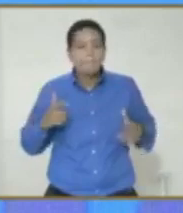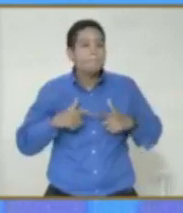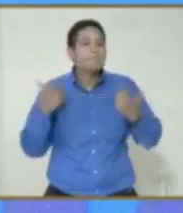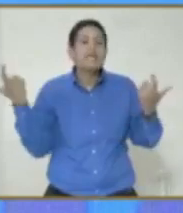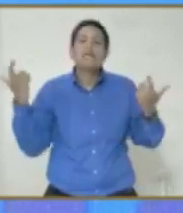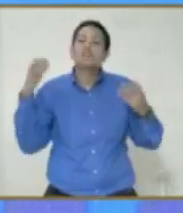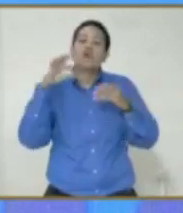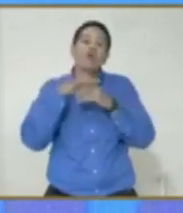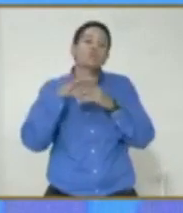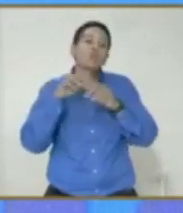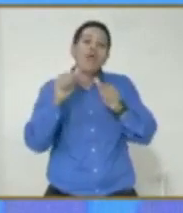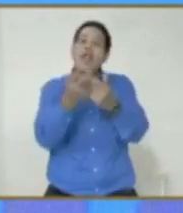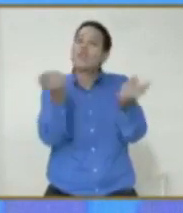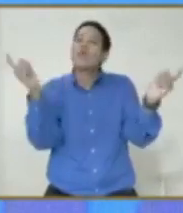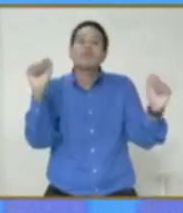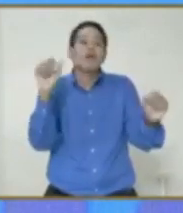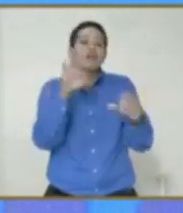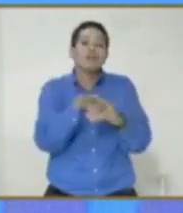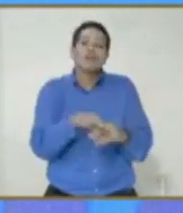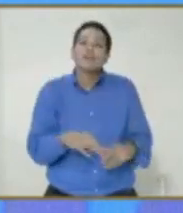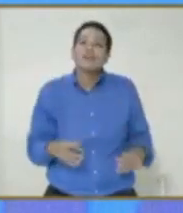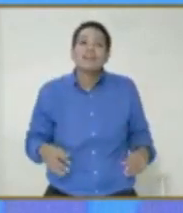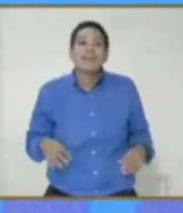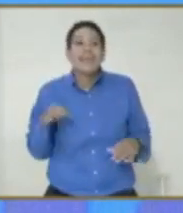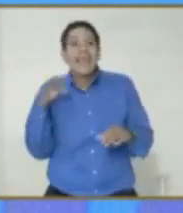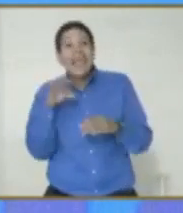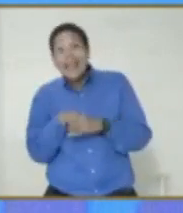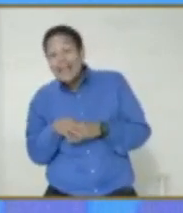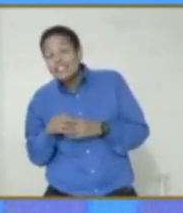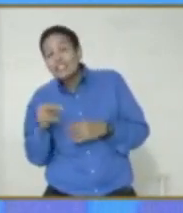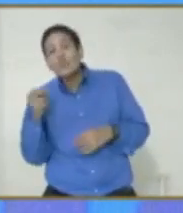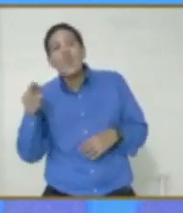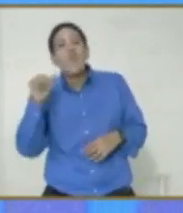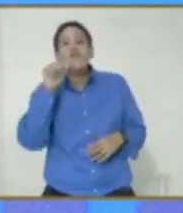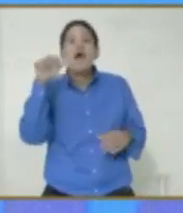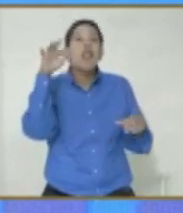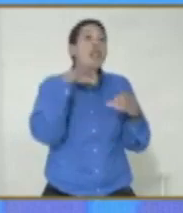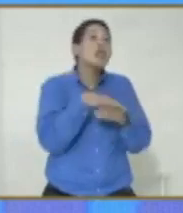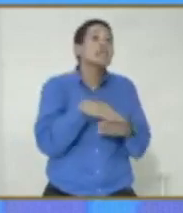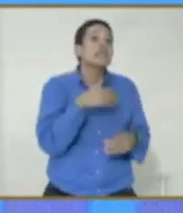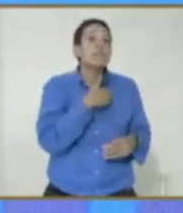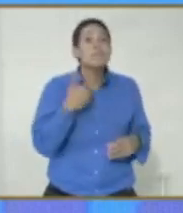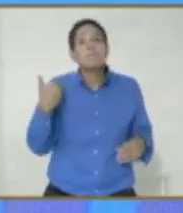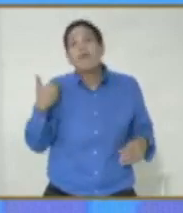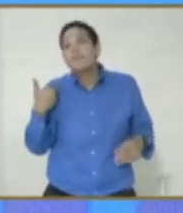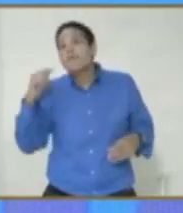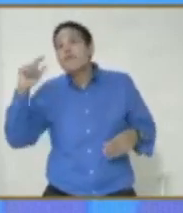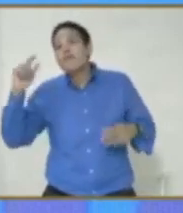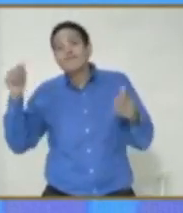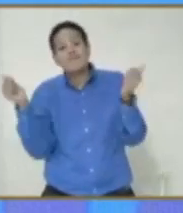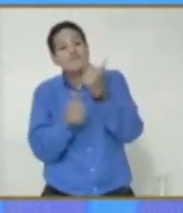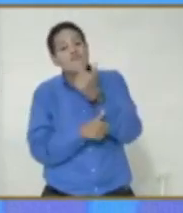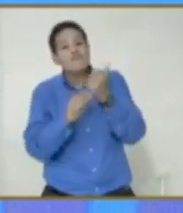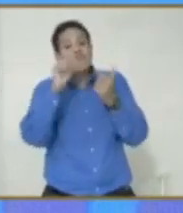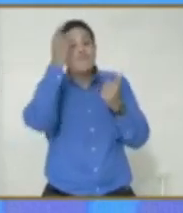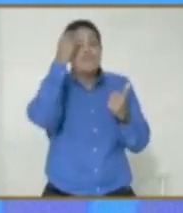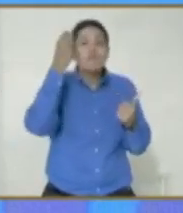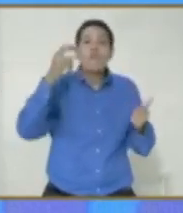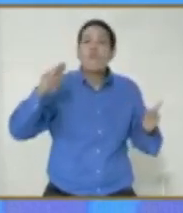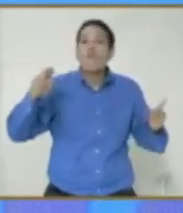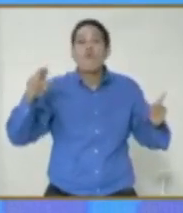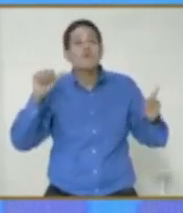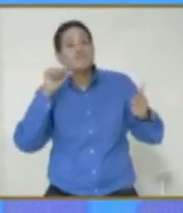contribution that anybody, elected or unelected, can make to assist the residents